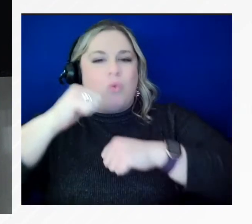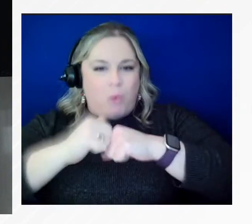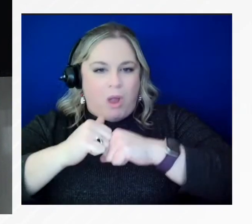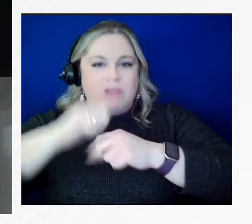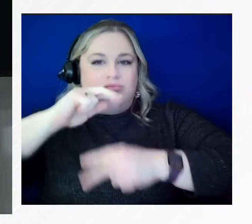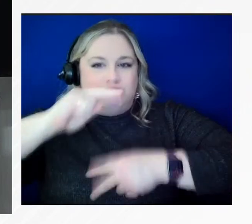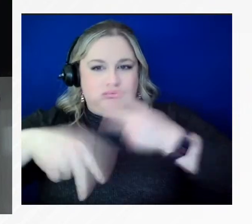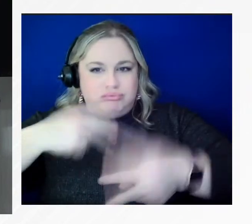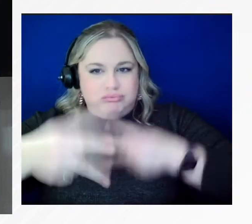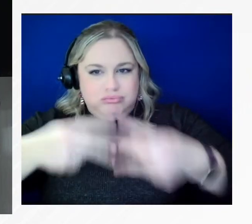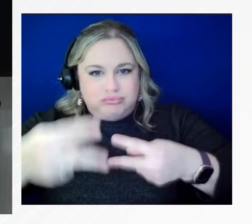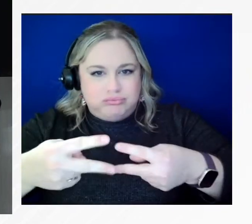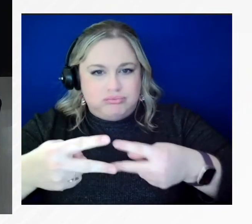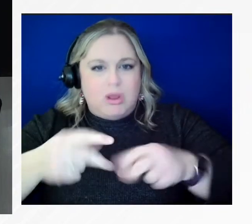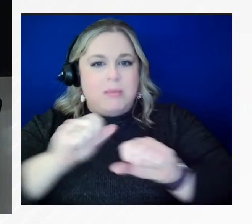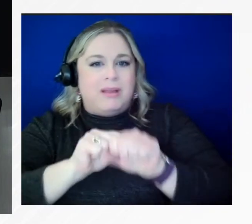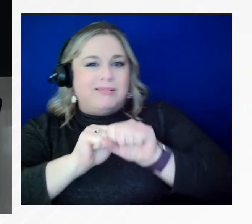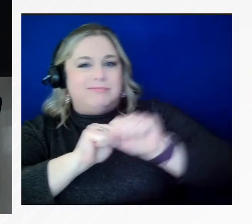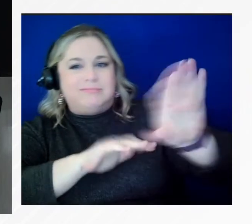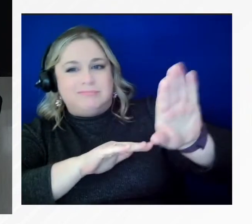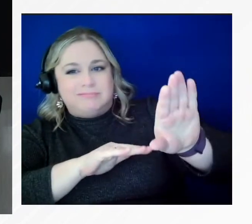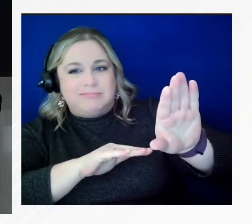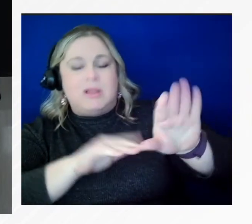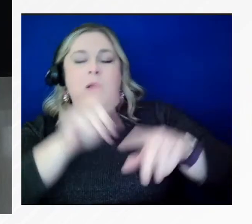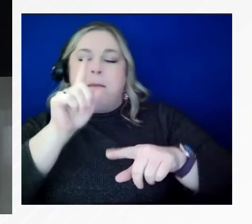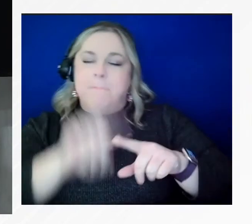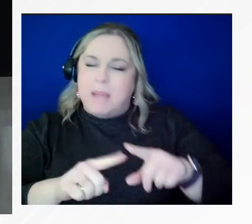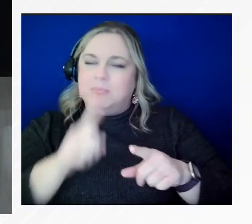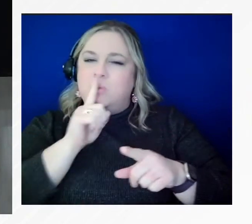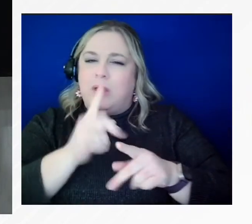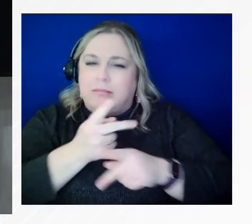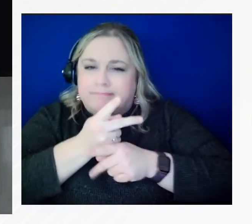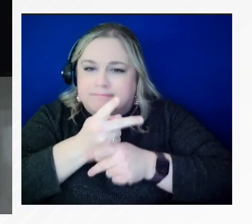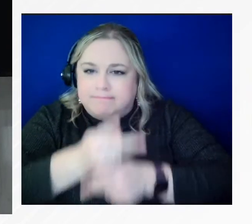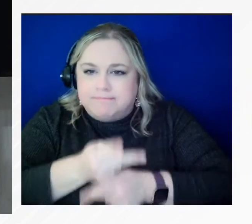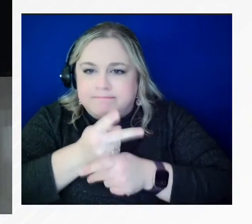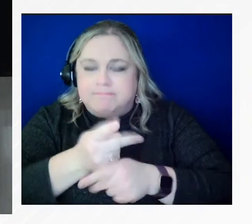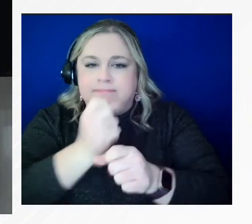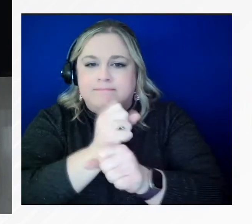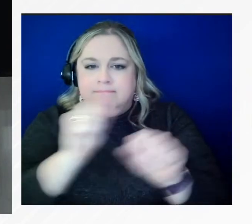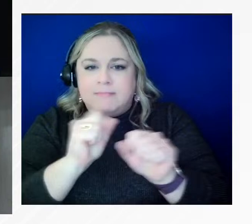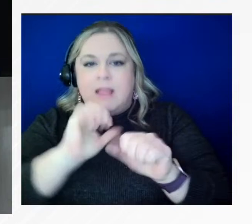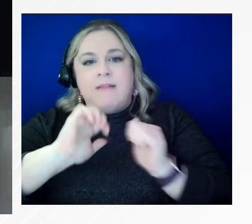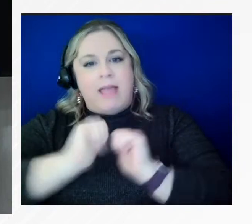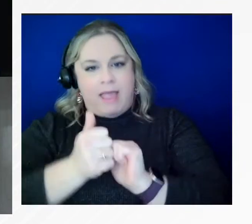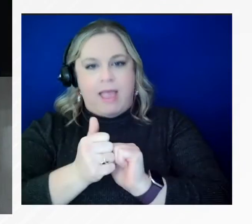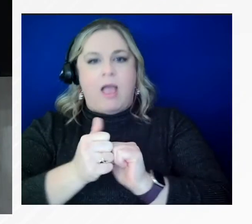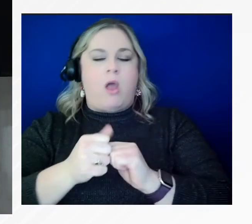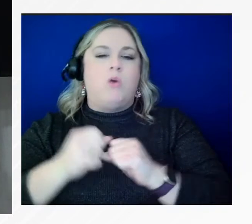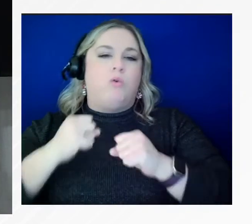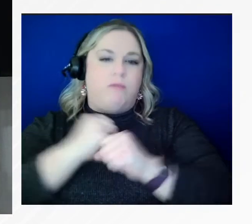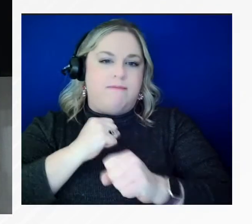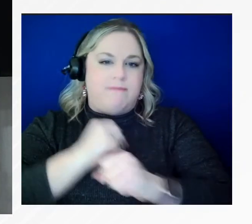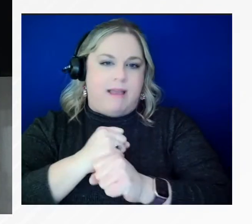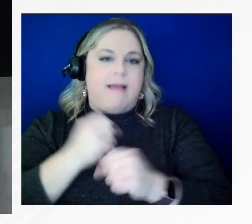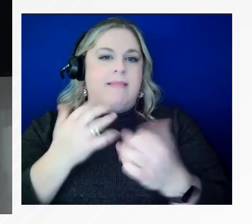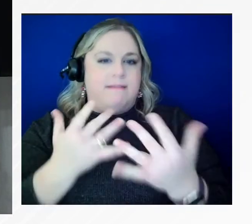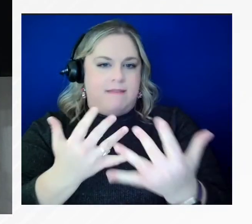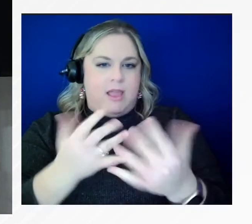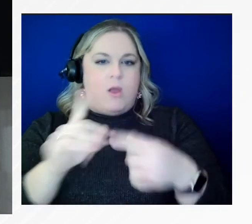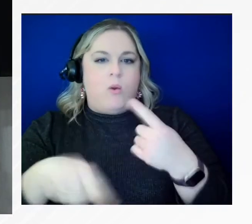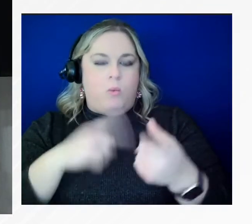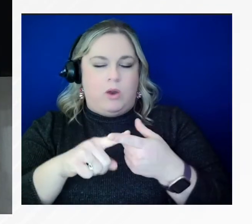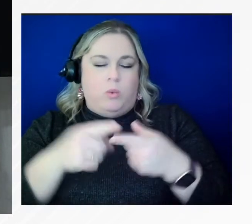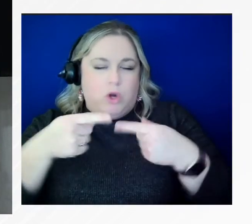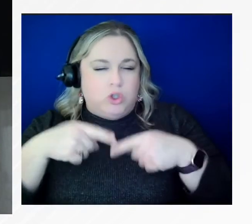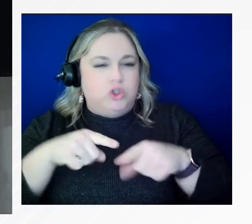debris. So we have to be very safety conscious on how we're going to combat this fire when it's in the fire suppression phase of